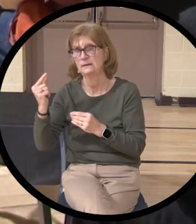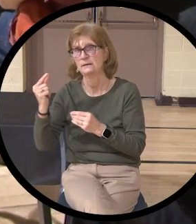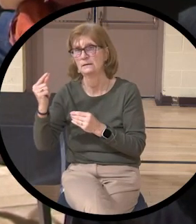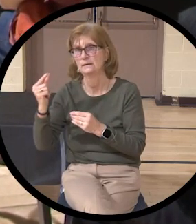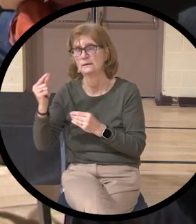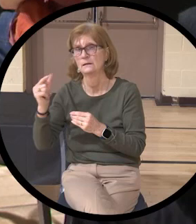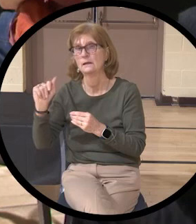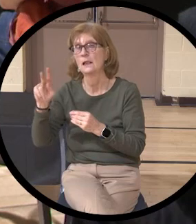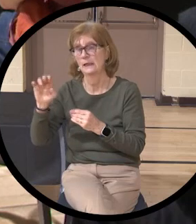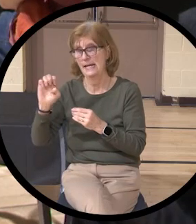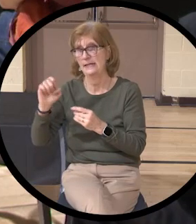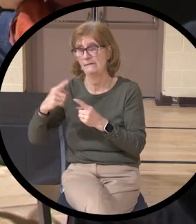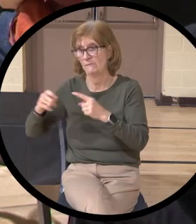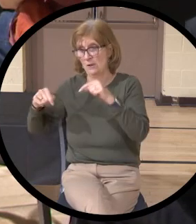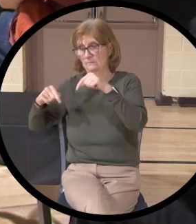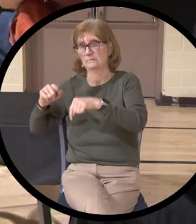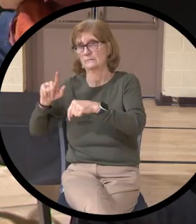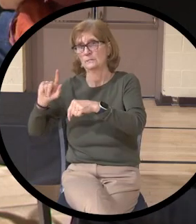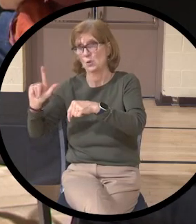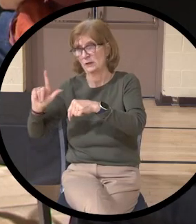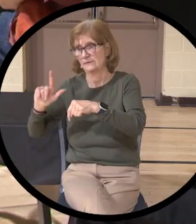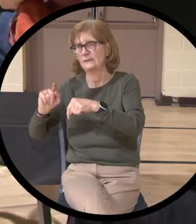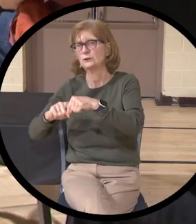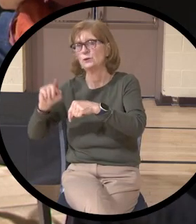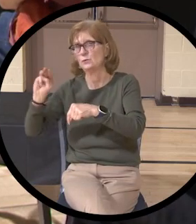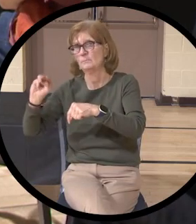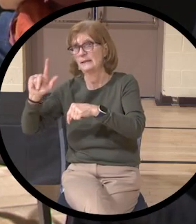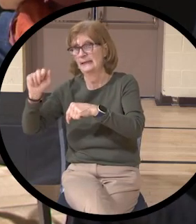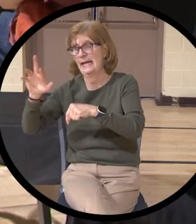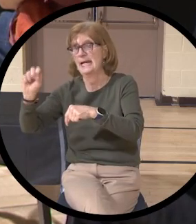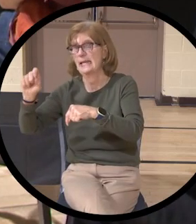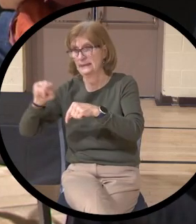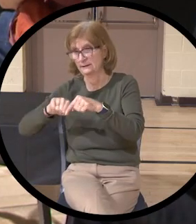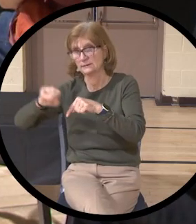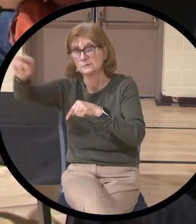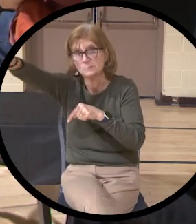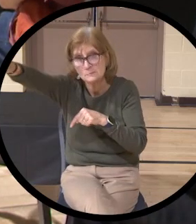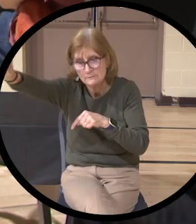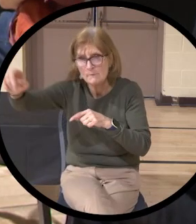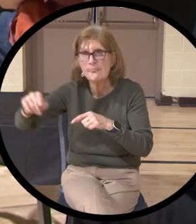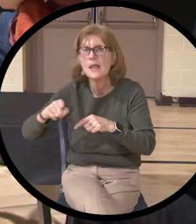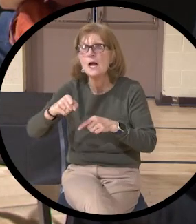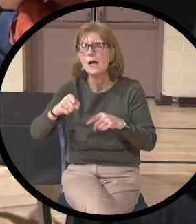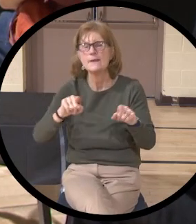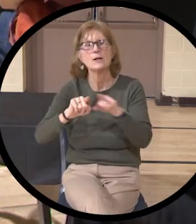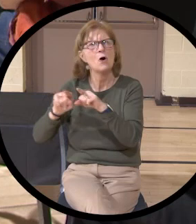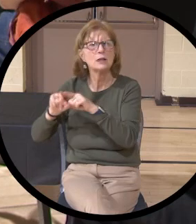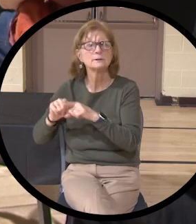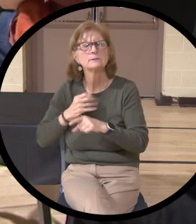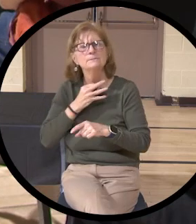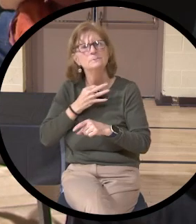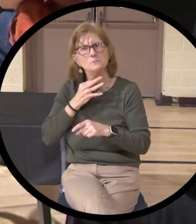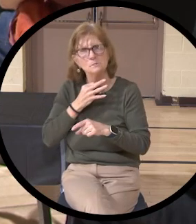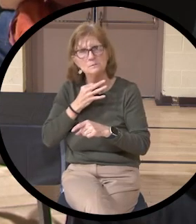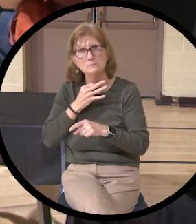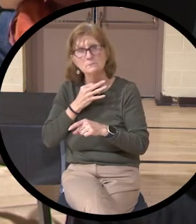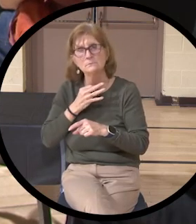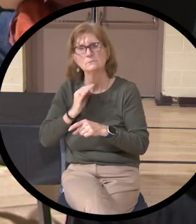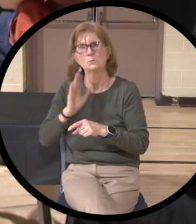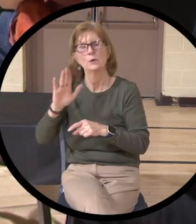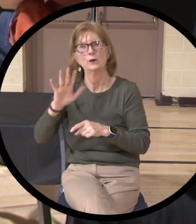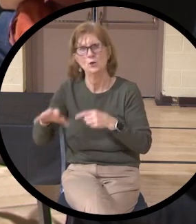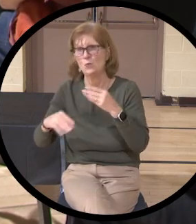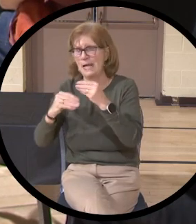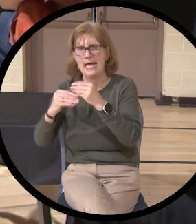McCandless? And also, are there any plans to possibly put in speed